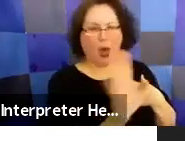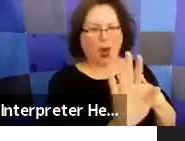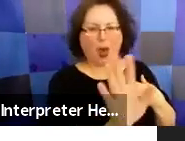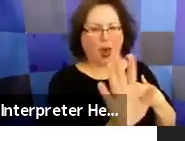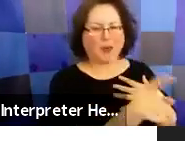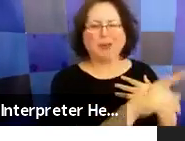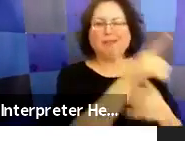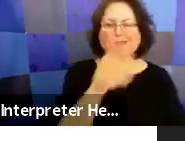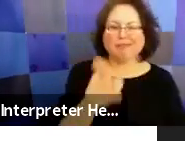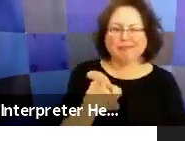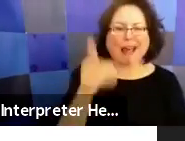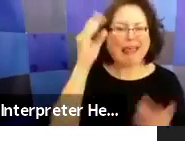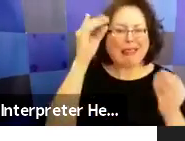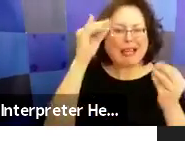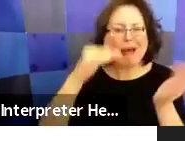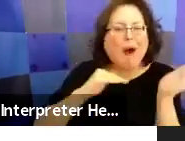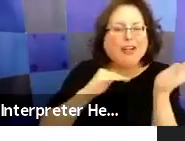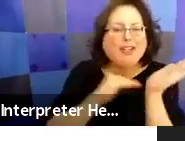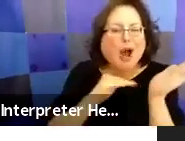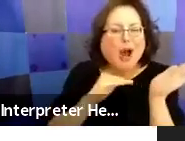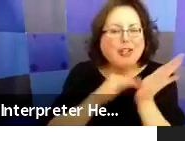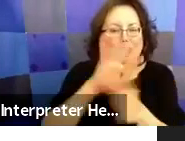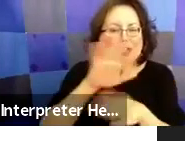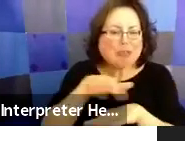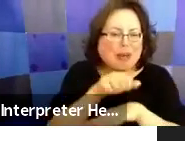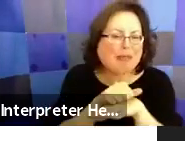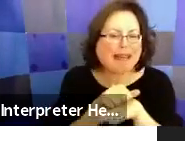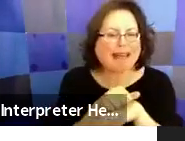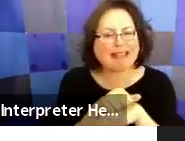about, a doctor's appointment,